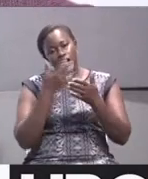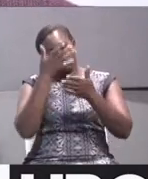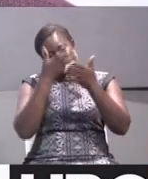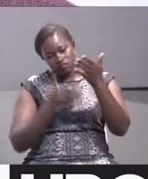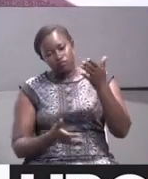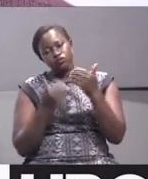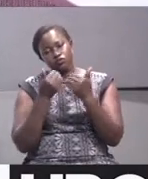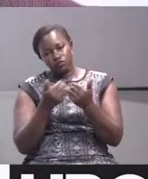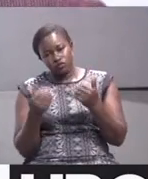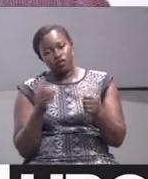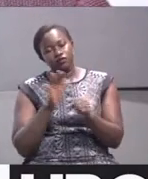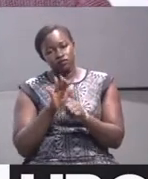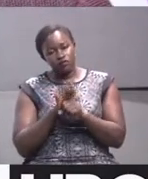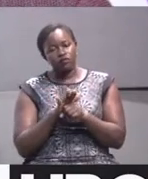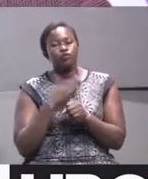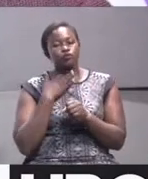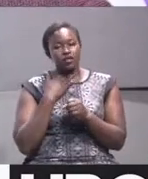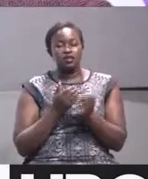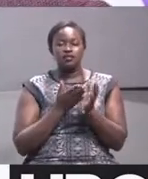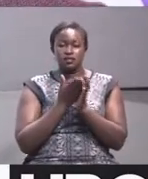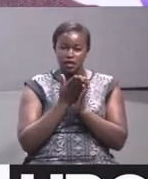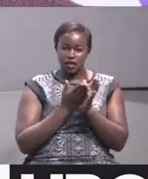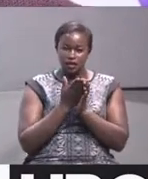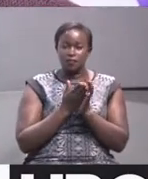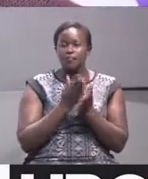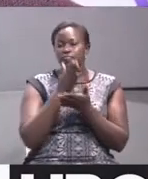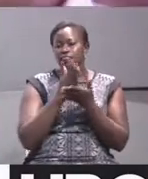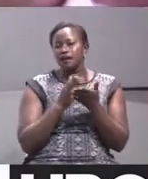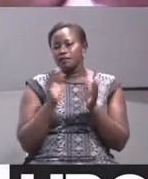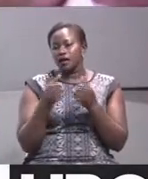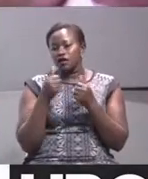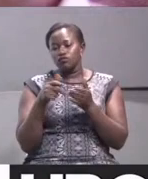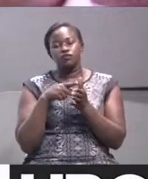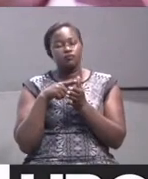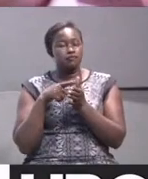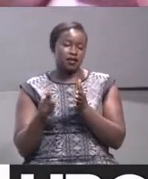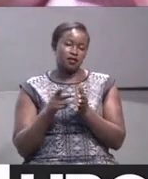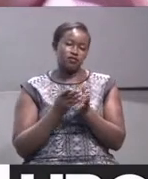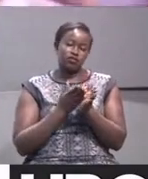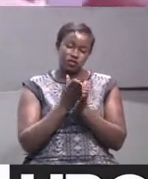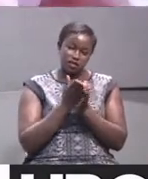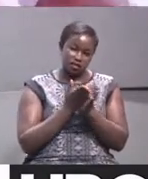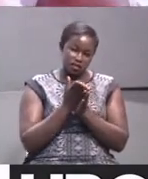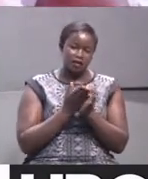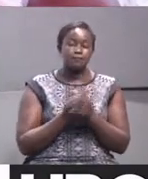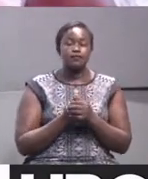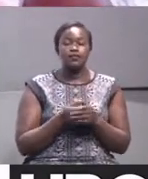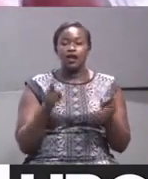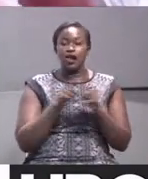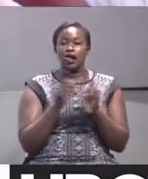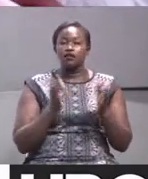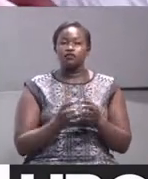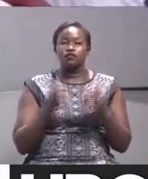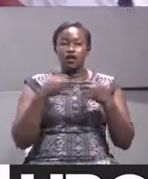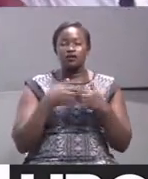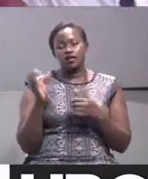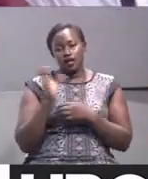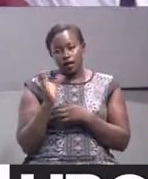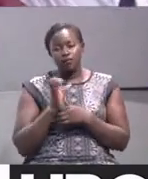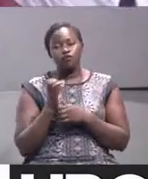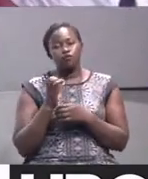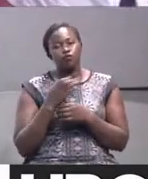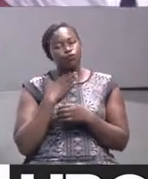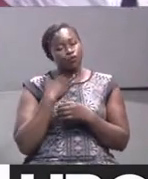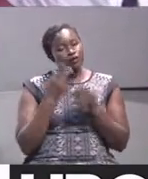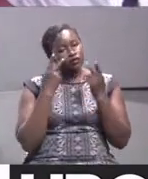children who need surgery, and some of these cannot afford the surgeries. So as Rotary, we are doing something to see